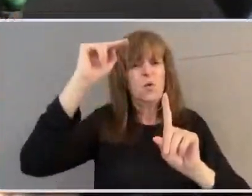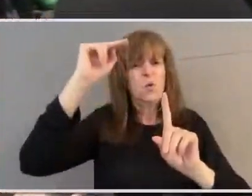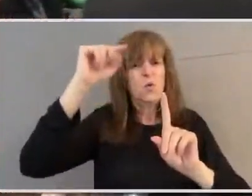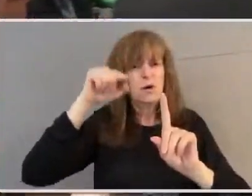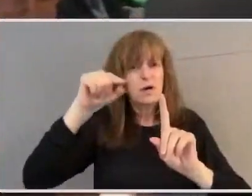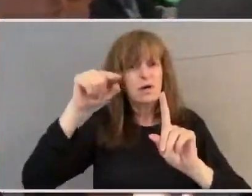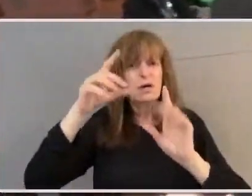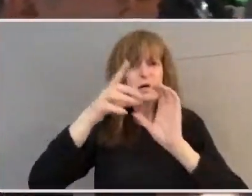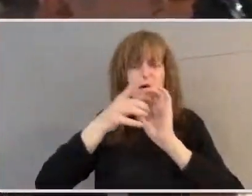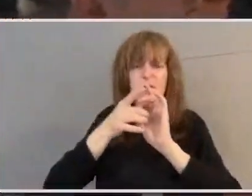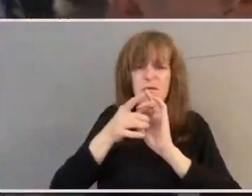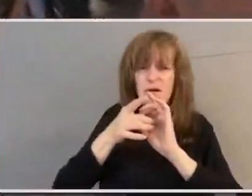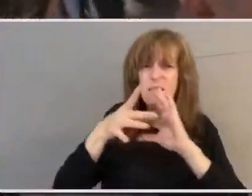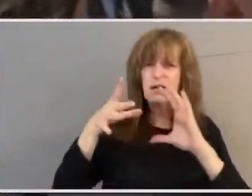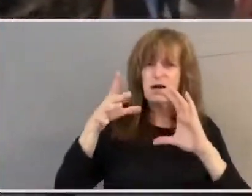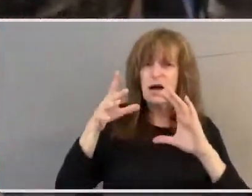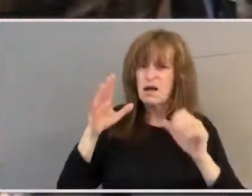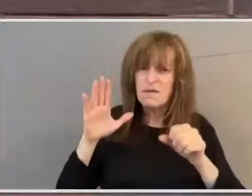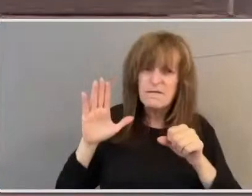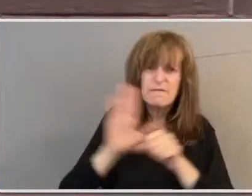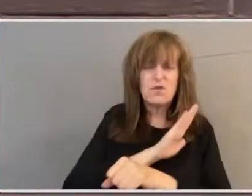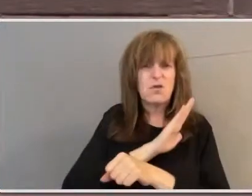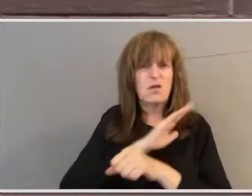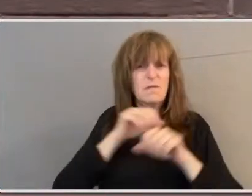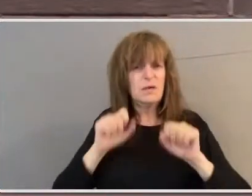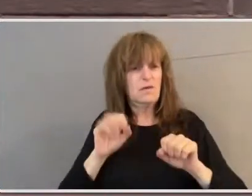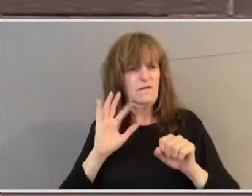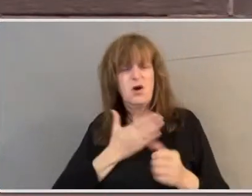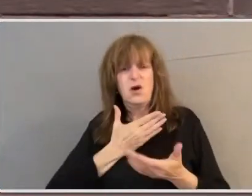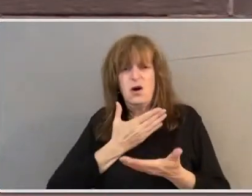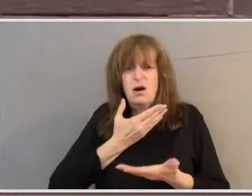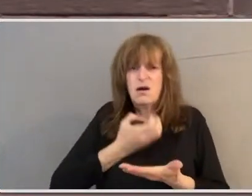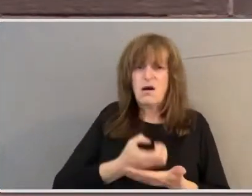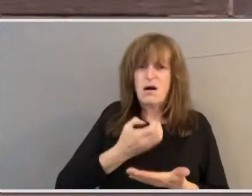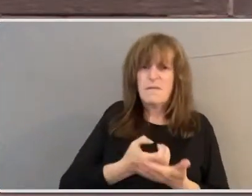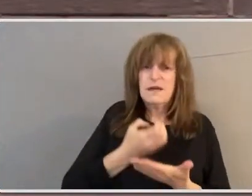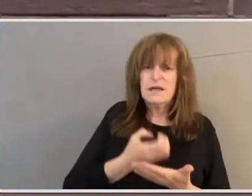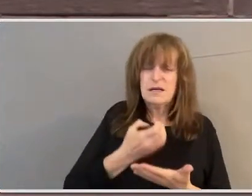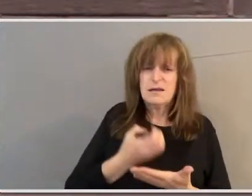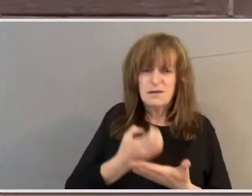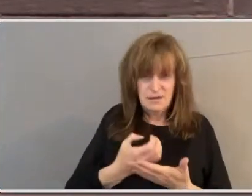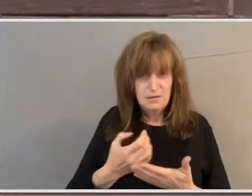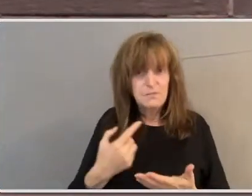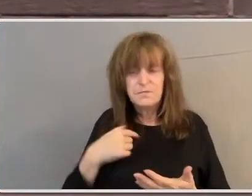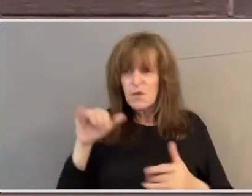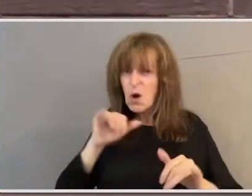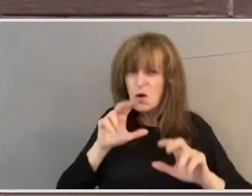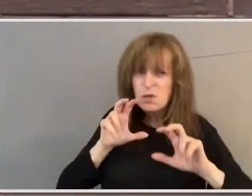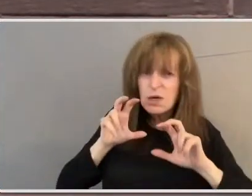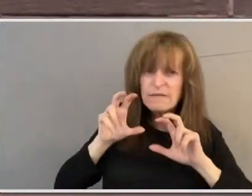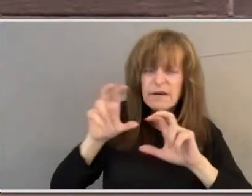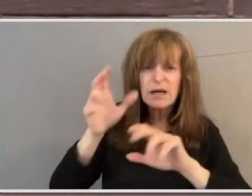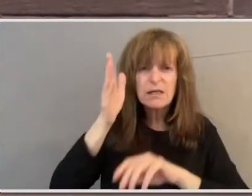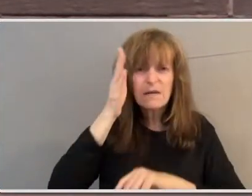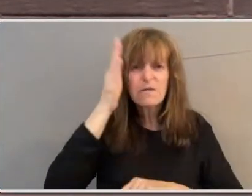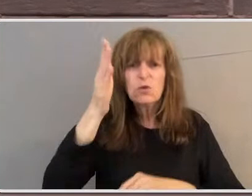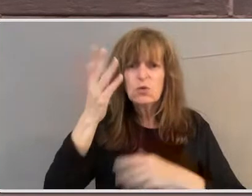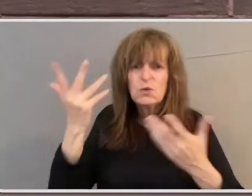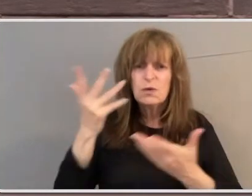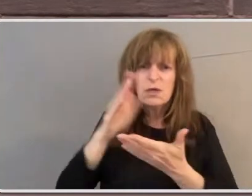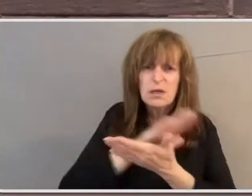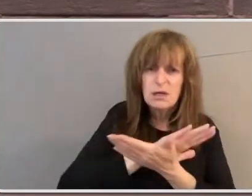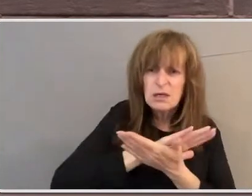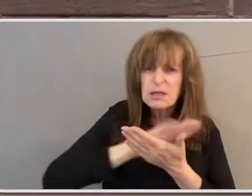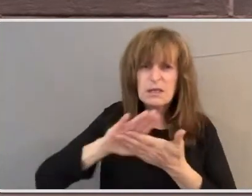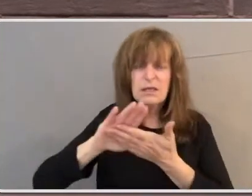We're investing in the future of clean, green steel, helping to secure thousands of jobs